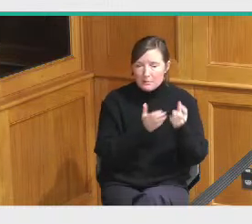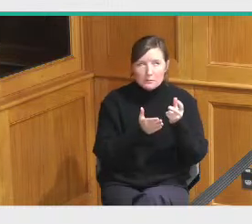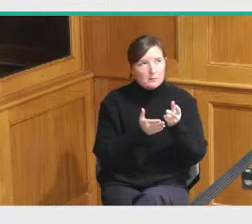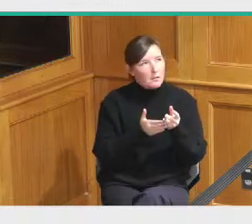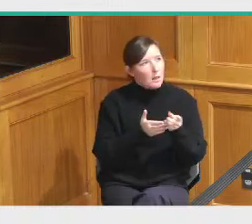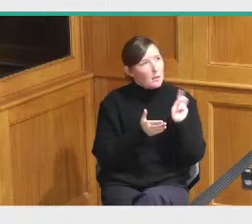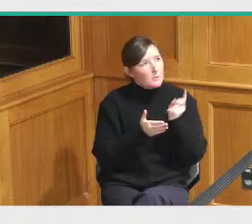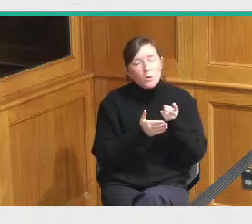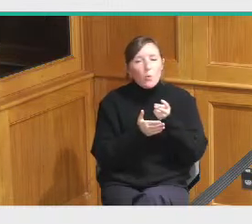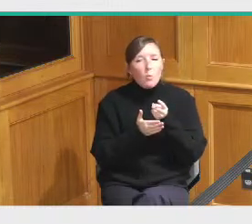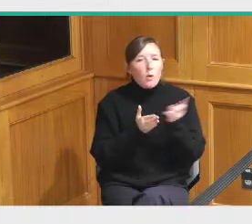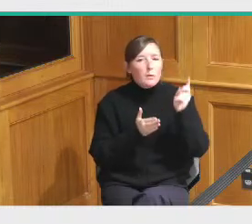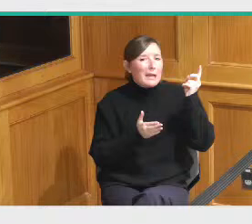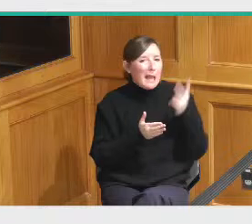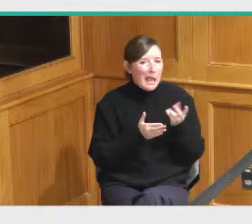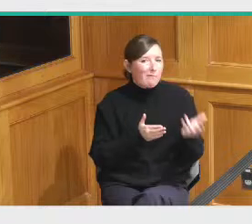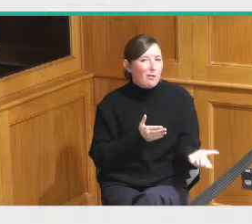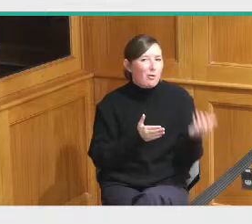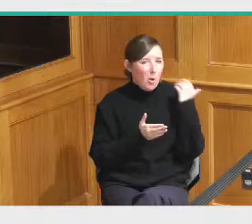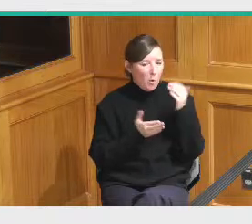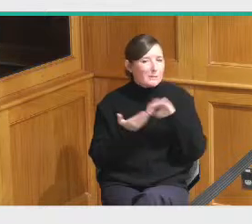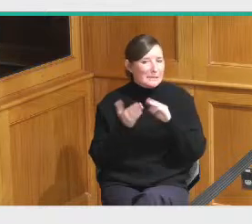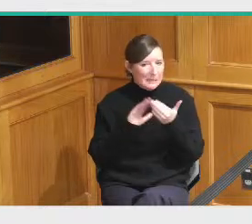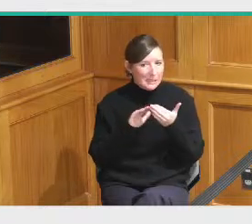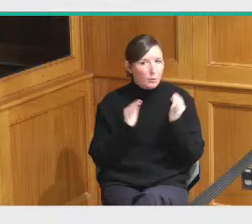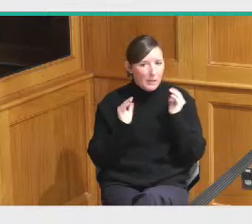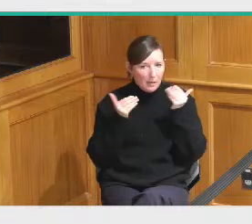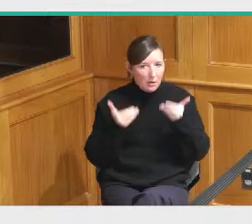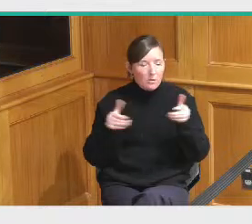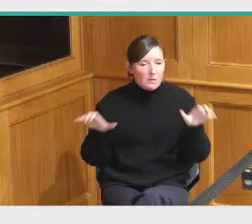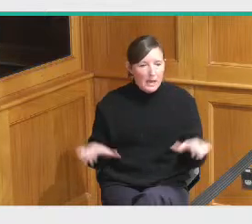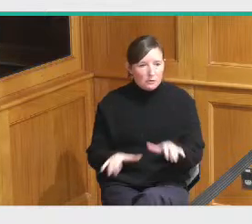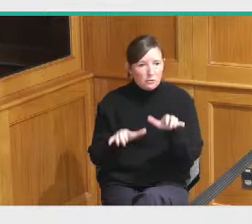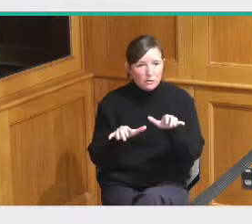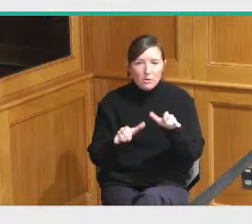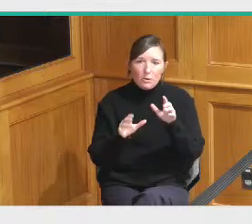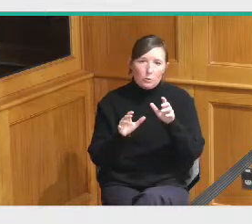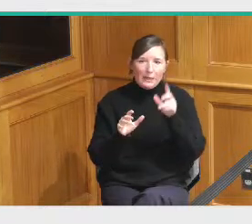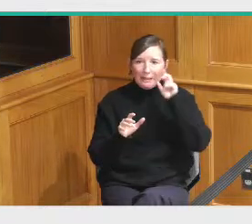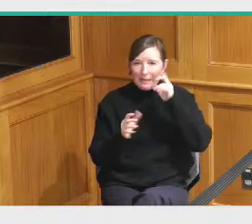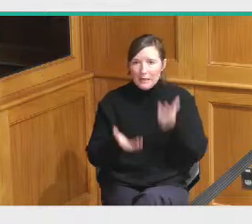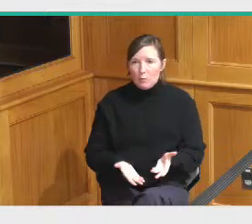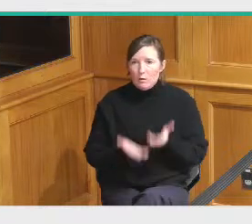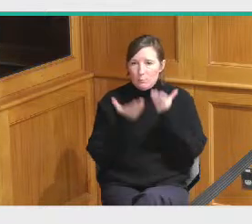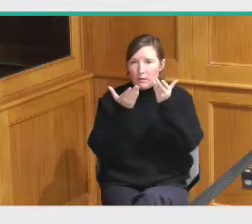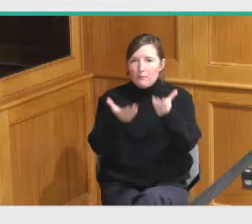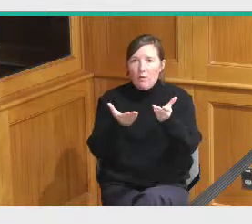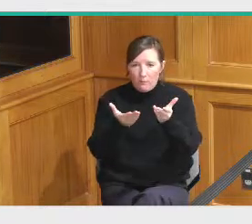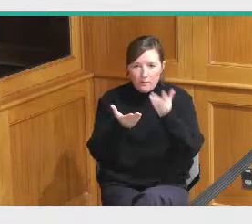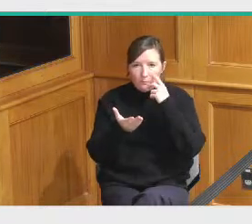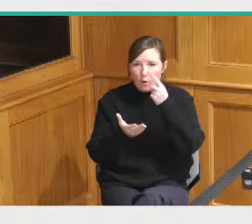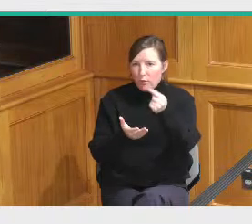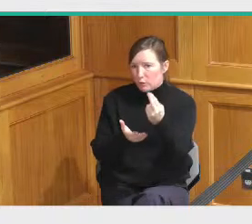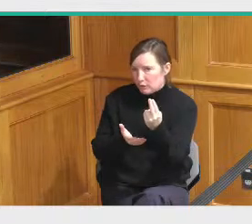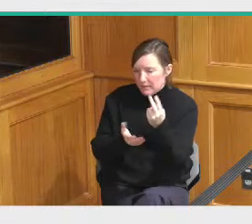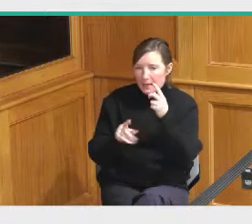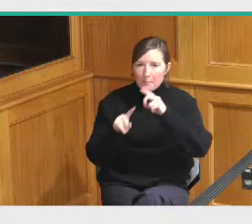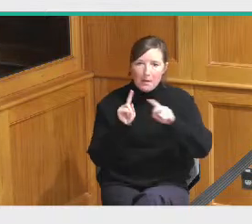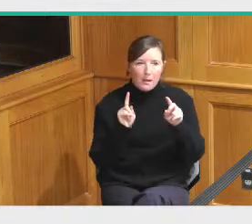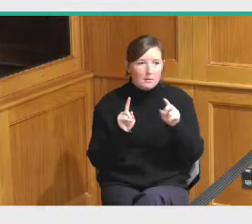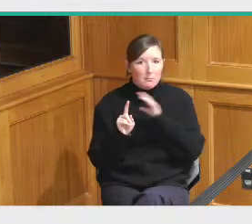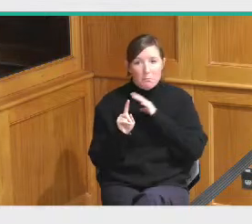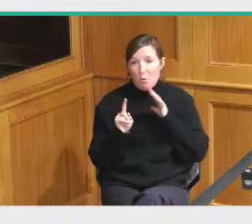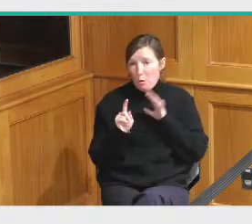I believe. So the proposed timing is we would look to bring this forward by leave on the agenda for Thursday, but certainly subject to